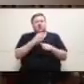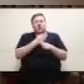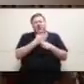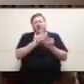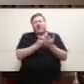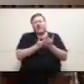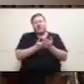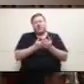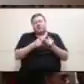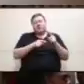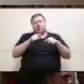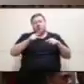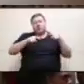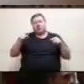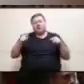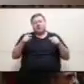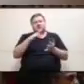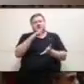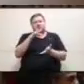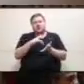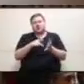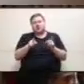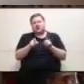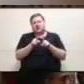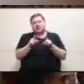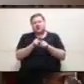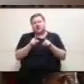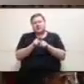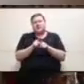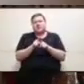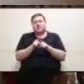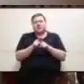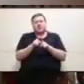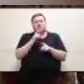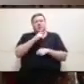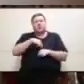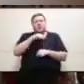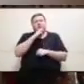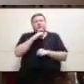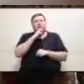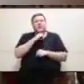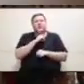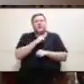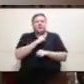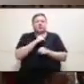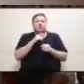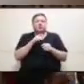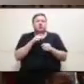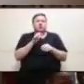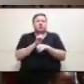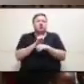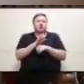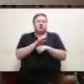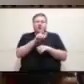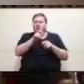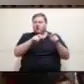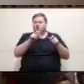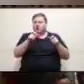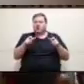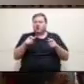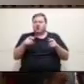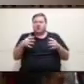the same. We are to some extent making use of consultants to complement our